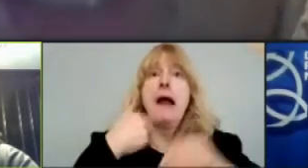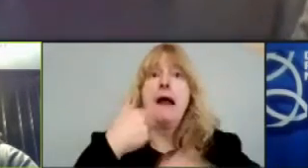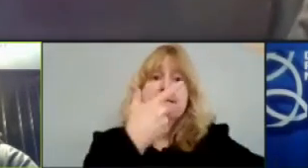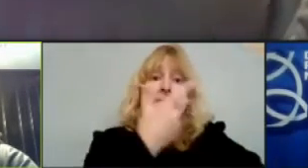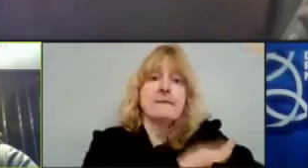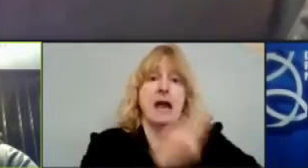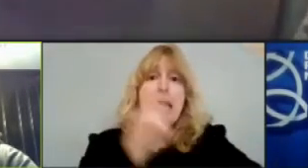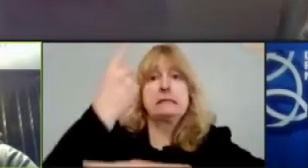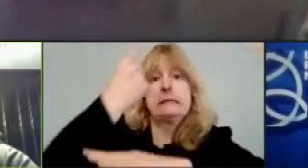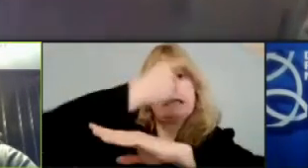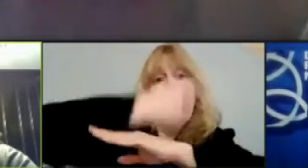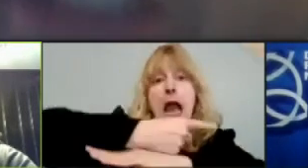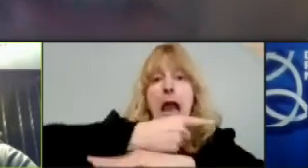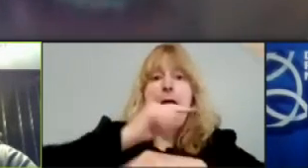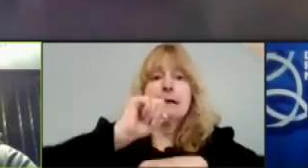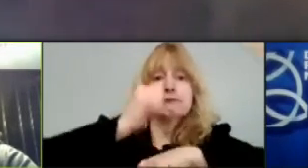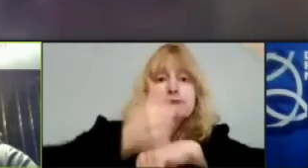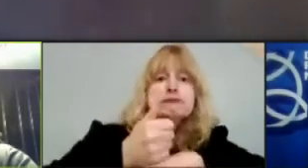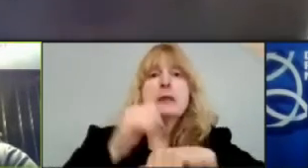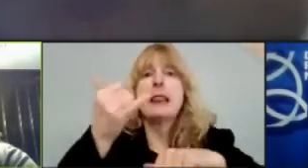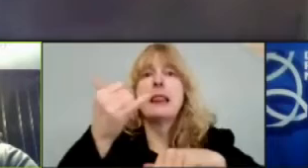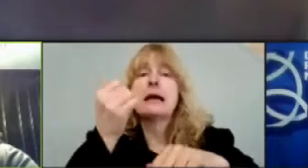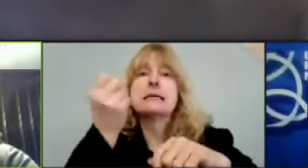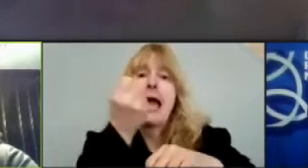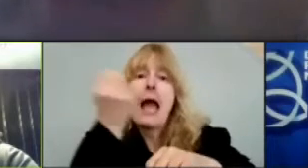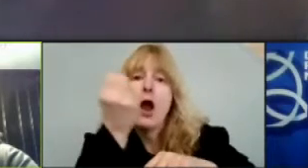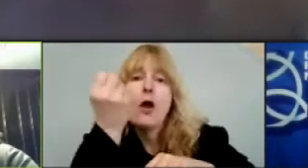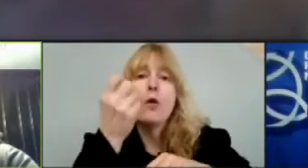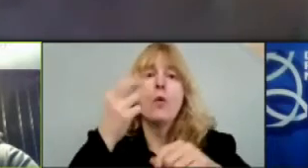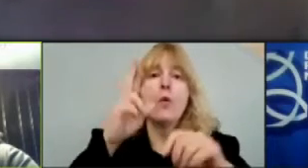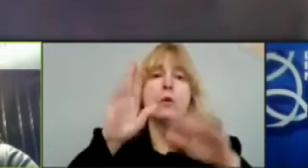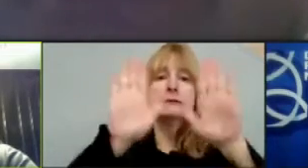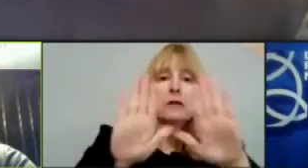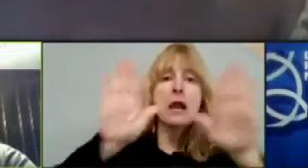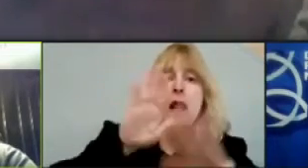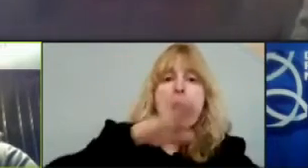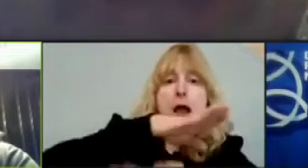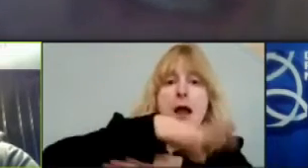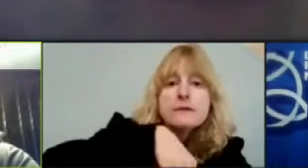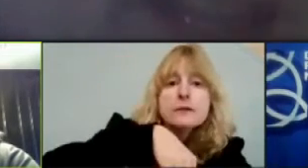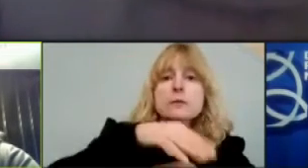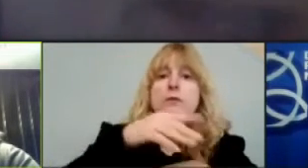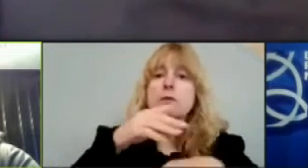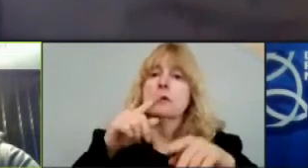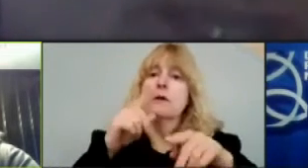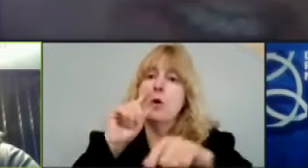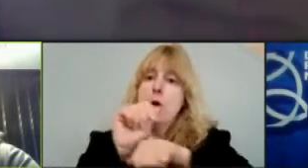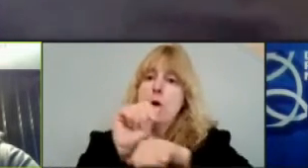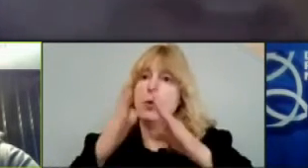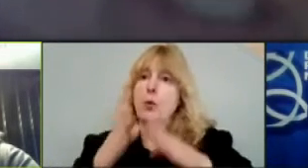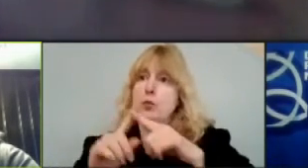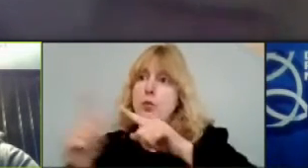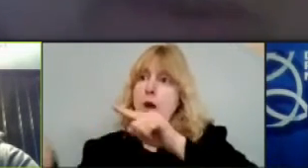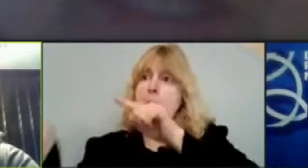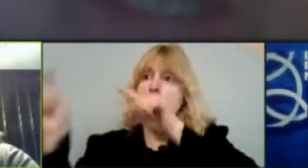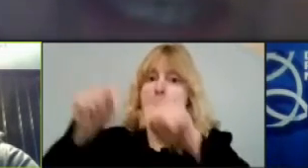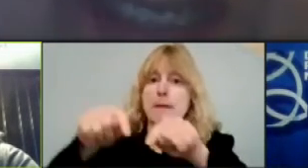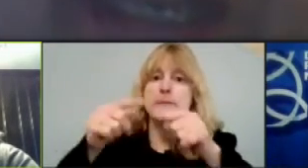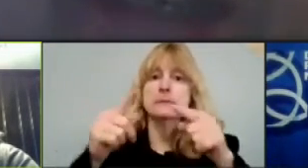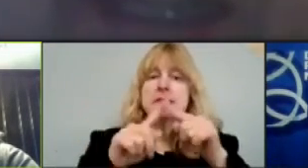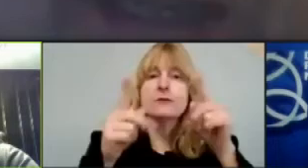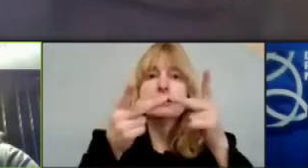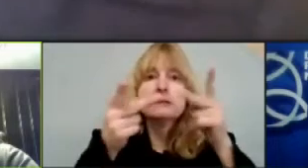on Saturdays and Sundays, evenings, for employees to come to different sites. That may make it more accessible